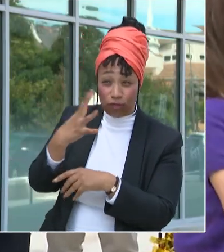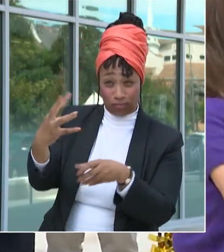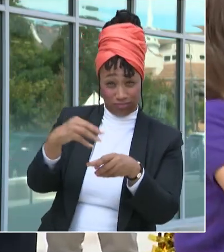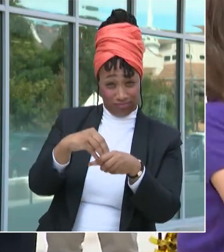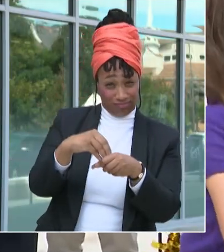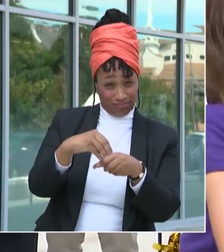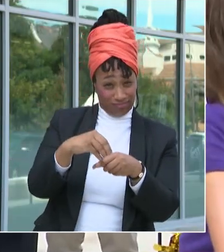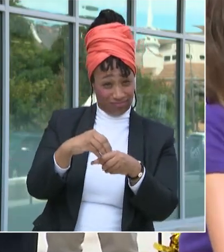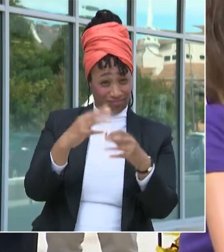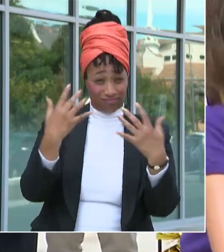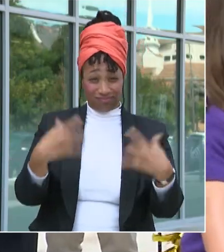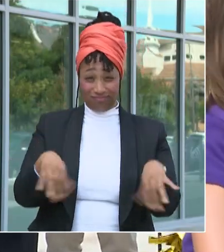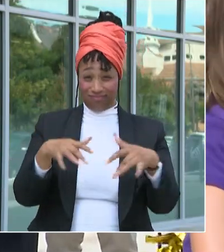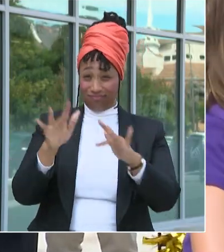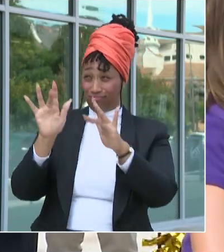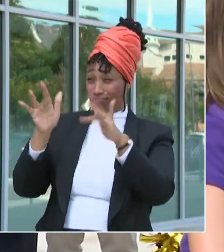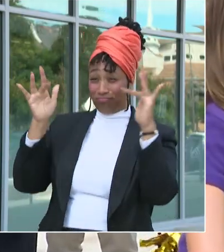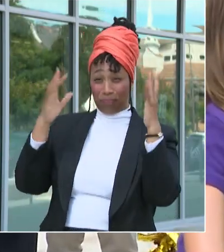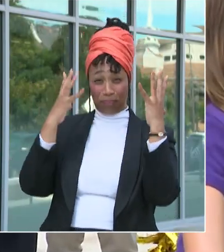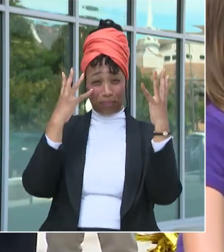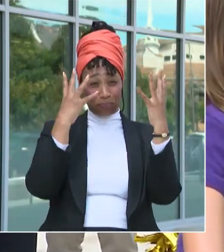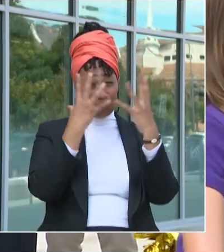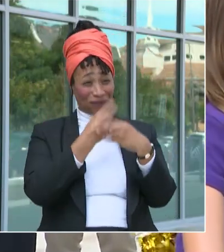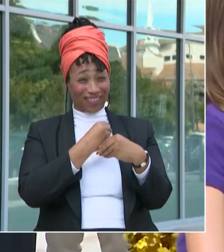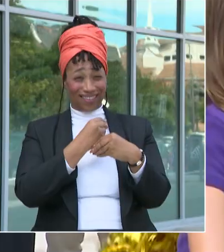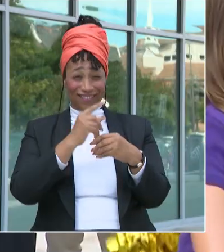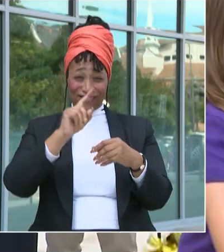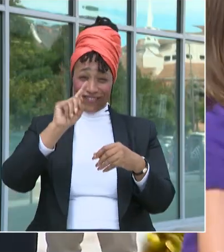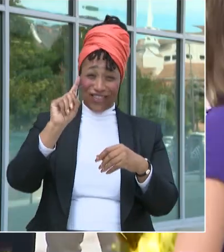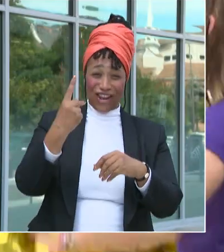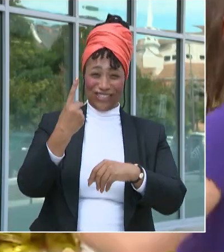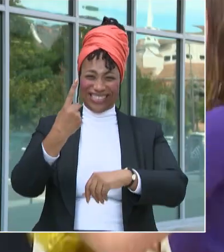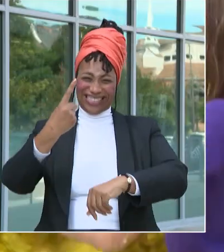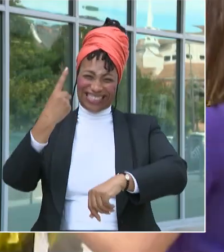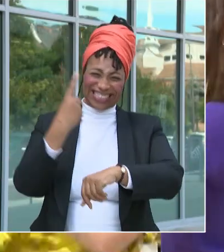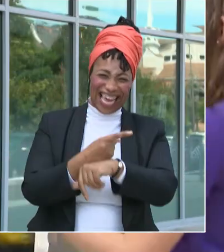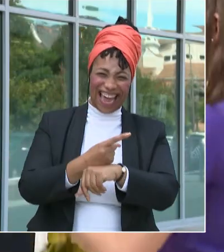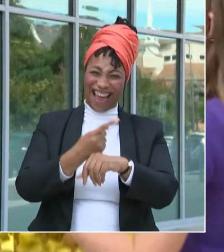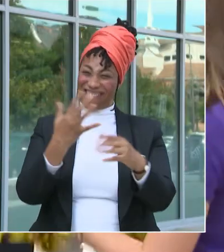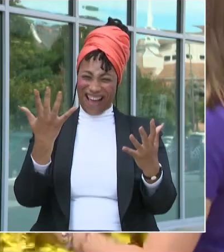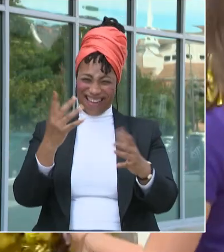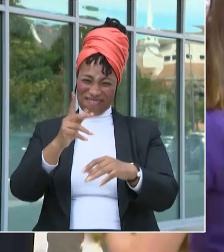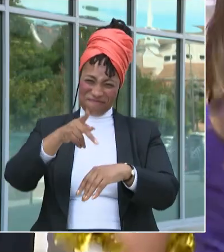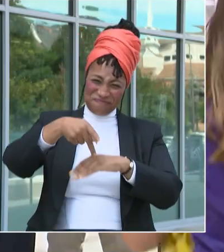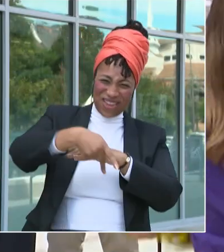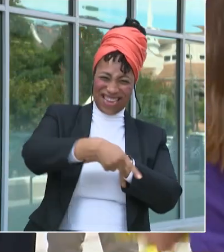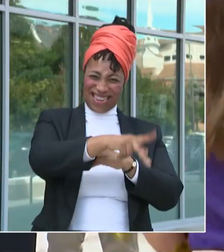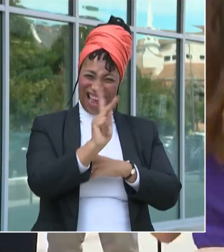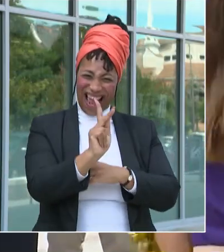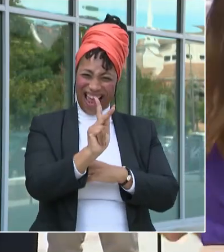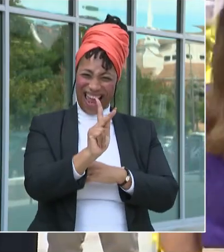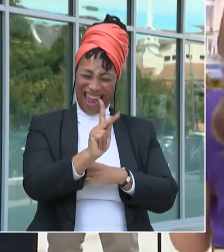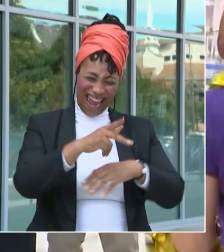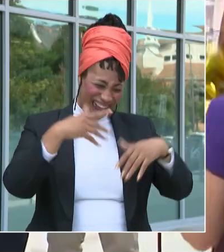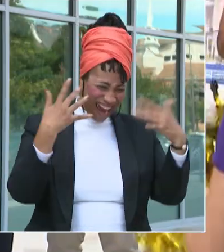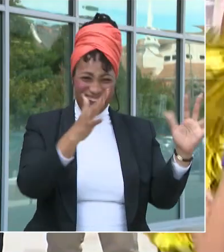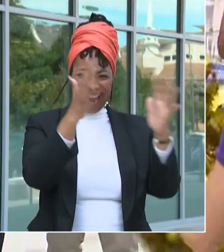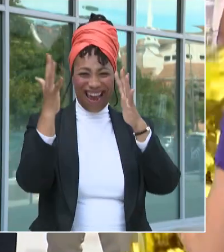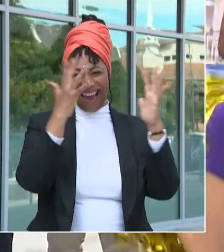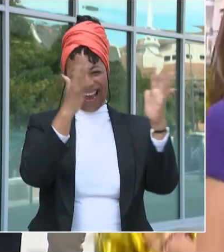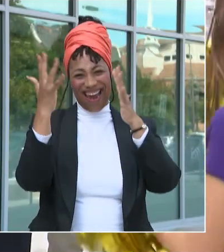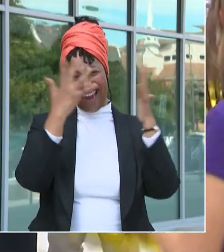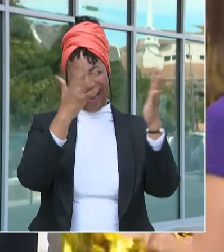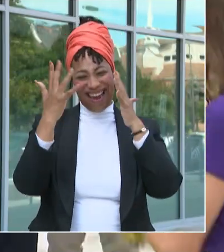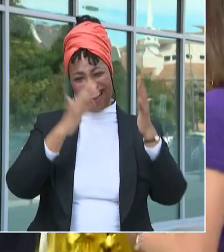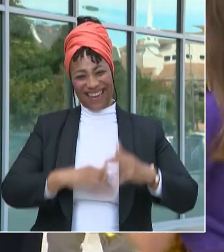the first day of pre-K. We're excited about having our 3-year-olds and 4-year-olds.